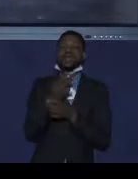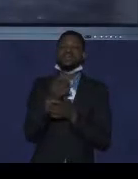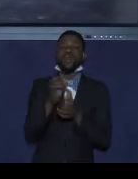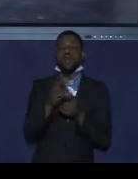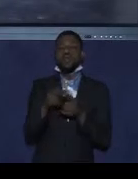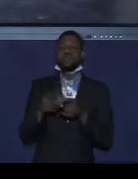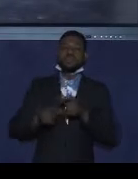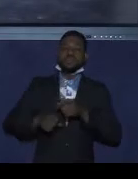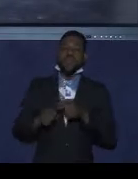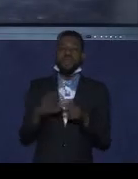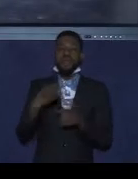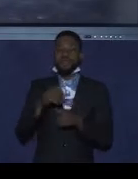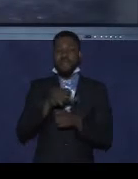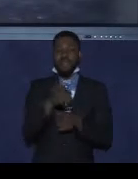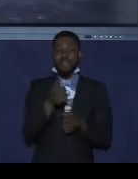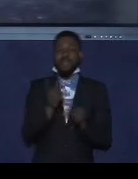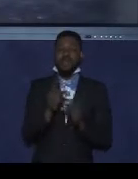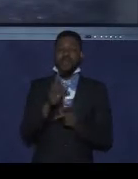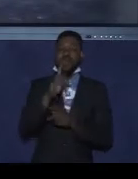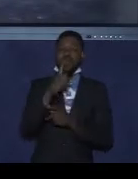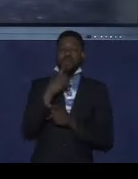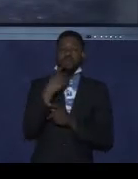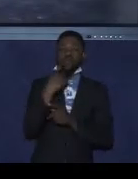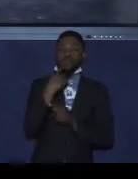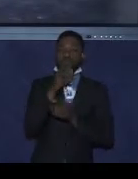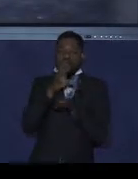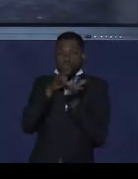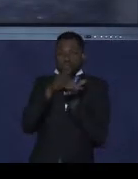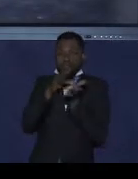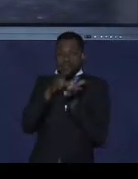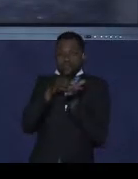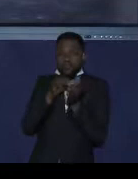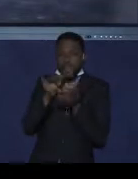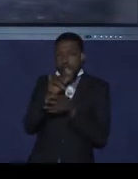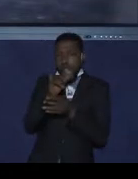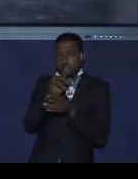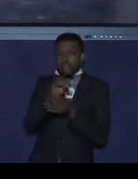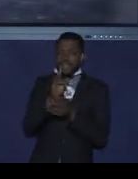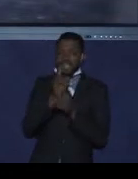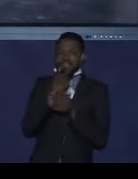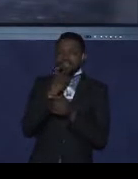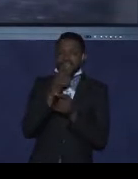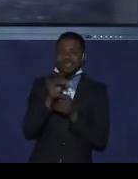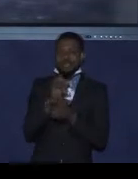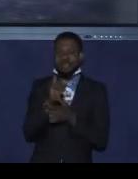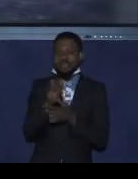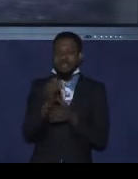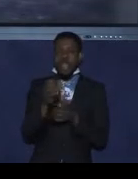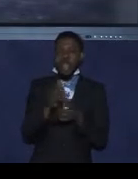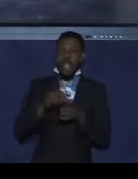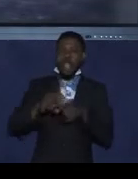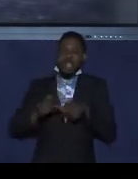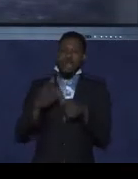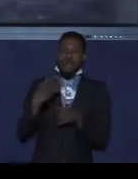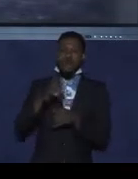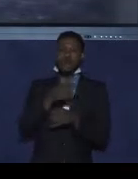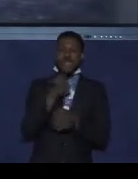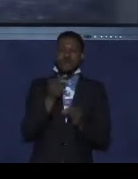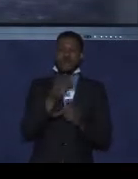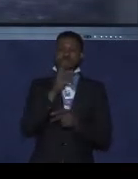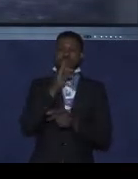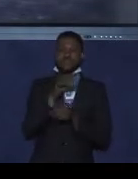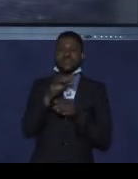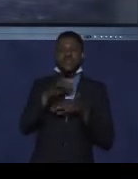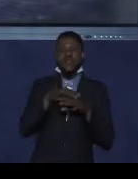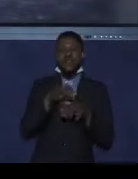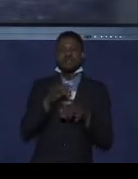the voice or gesture of other people. One who imitates the voice, gestures of other people